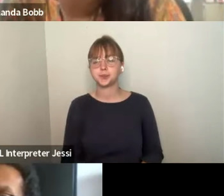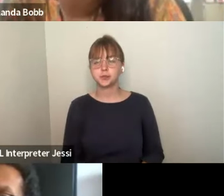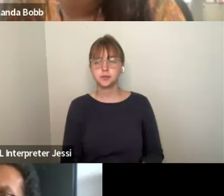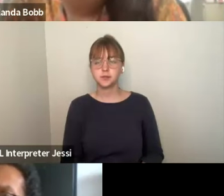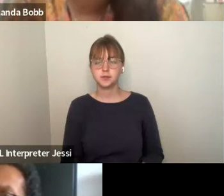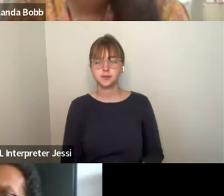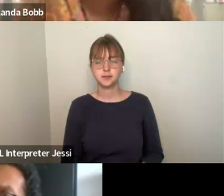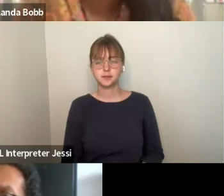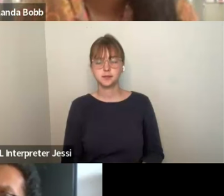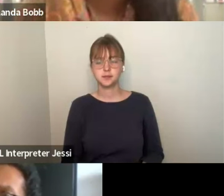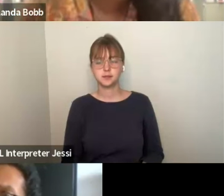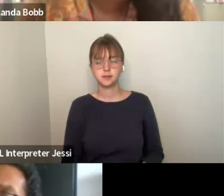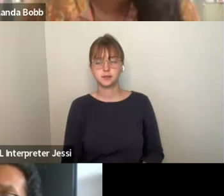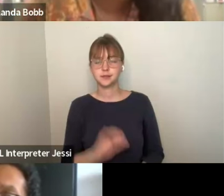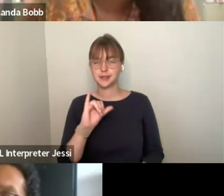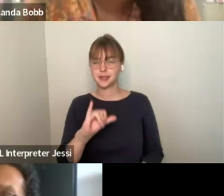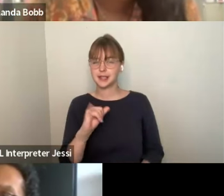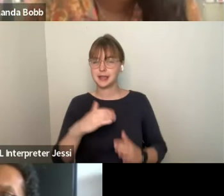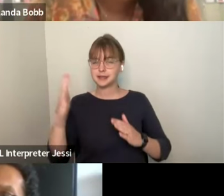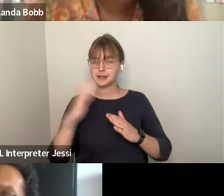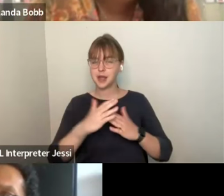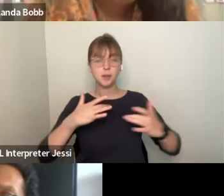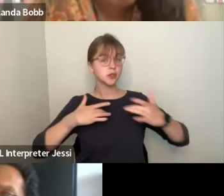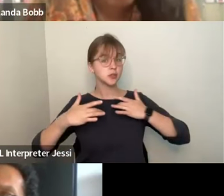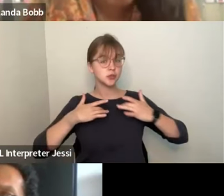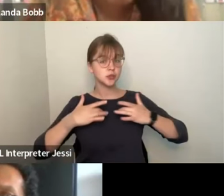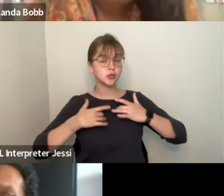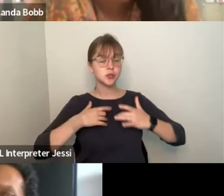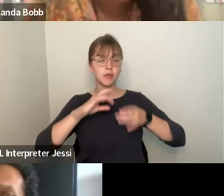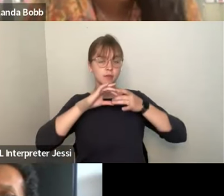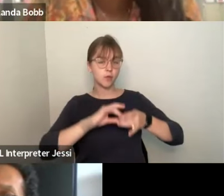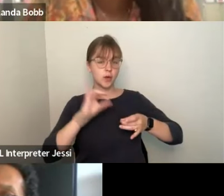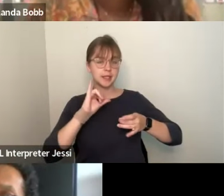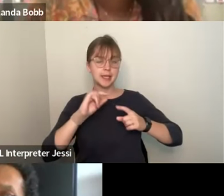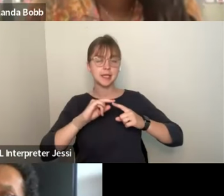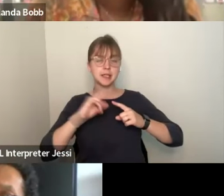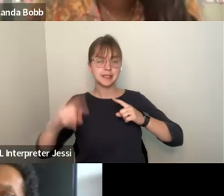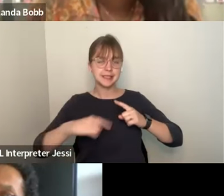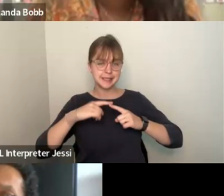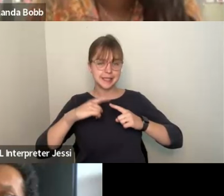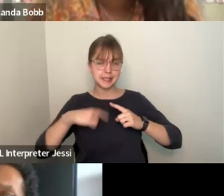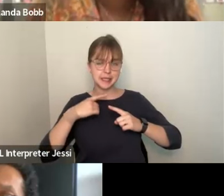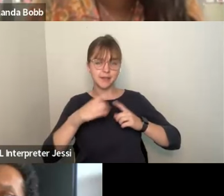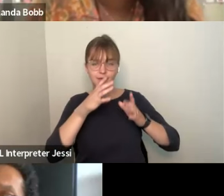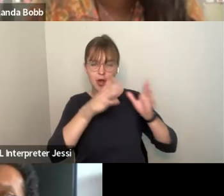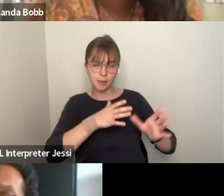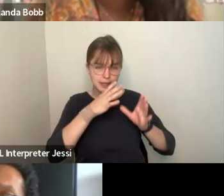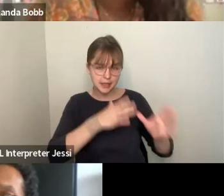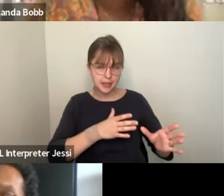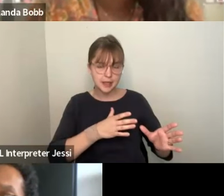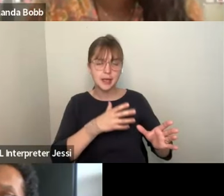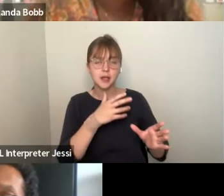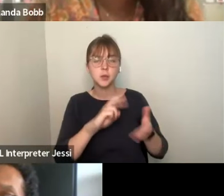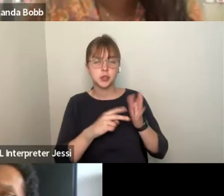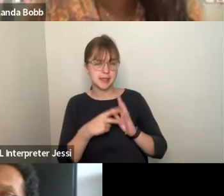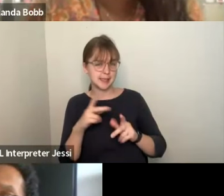The chief concerns that you have are around cyclic vomiting and people not being